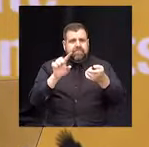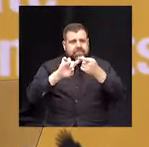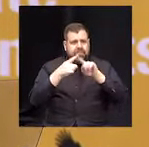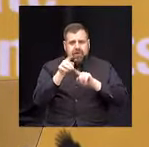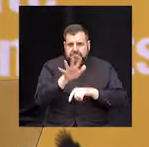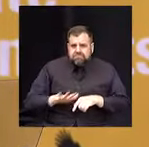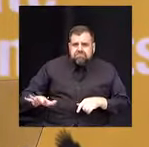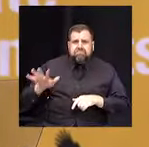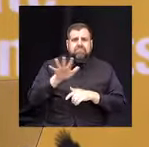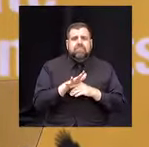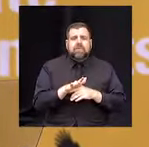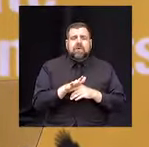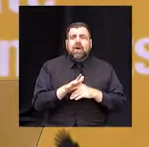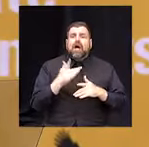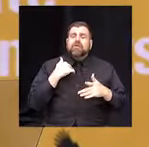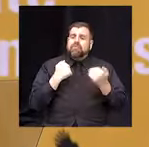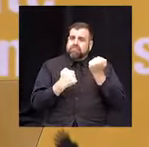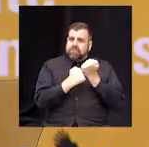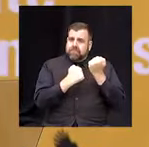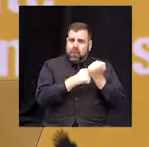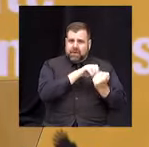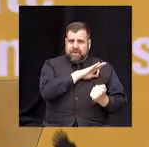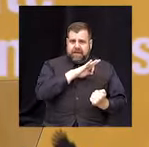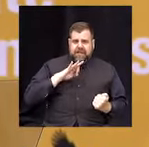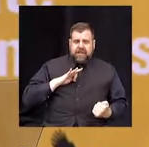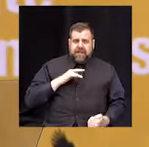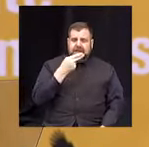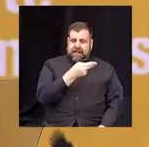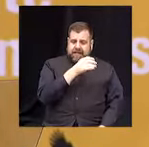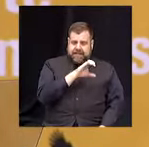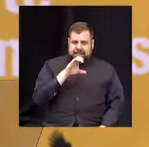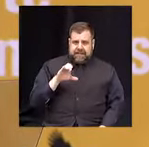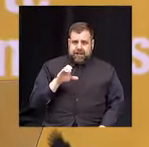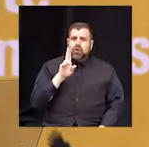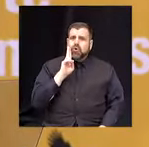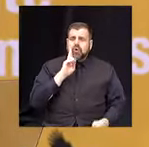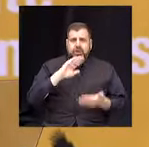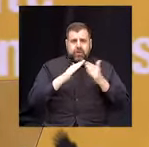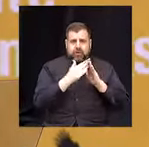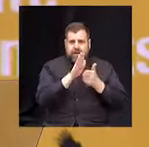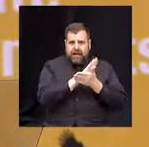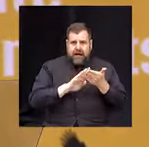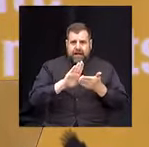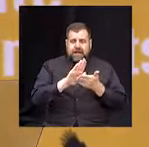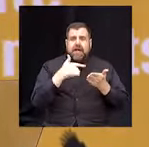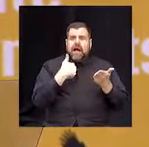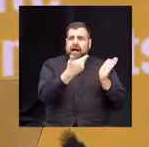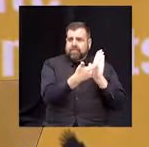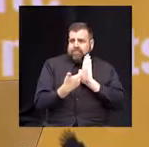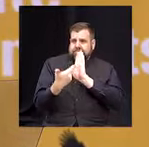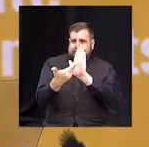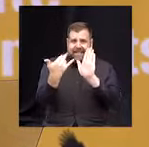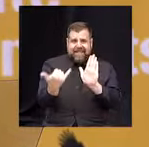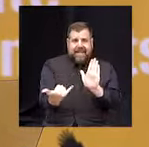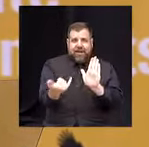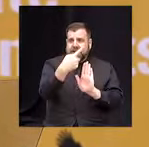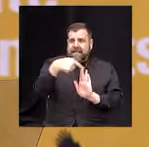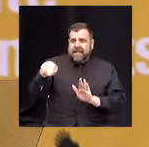friends, on behalf of the faculty of Houston Community College, I present to you